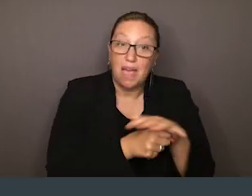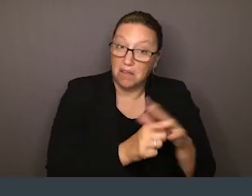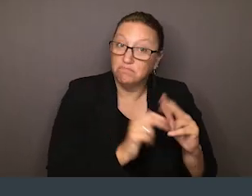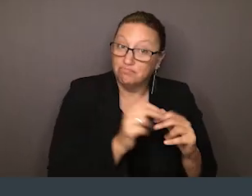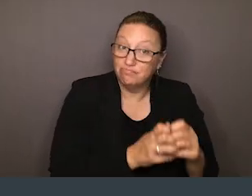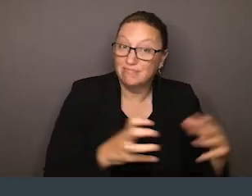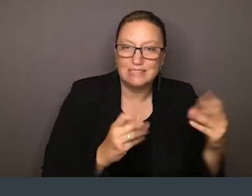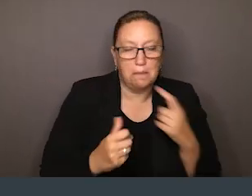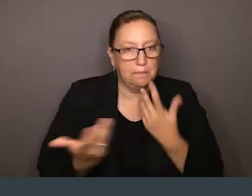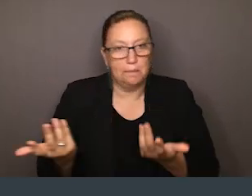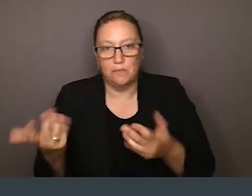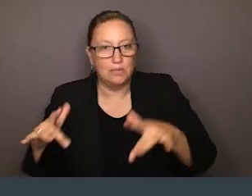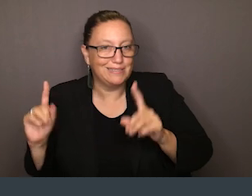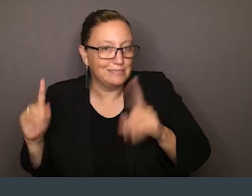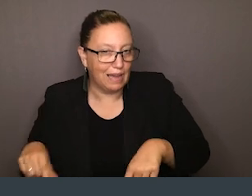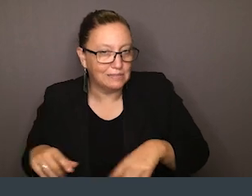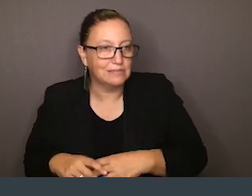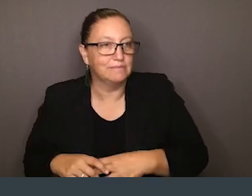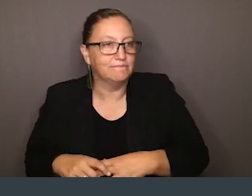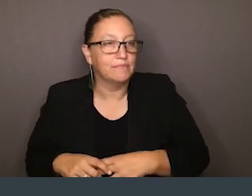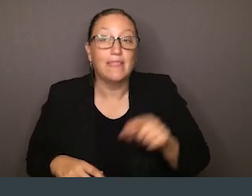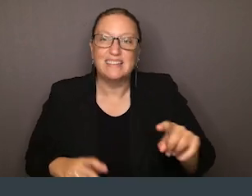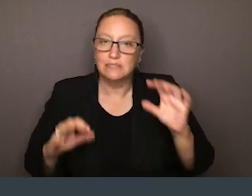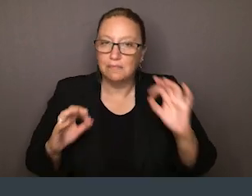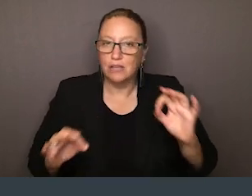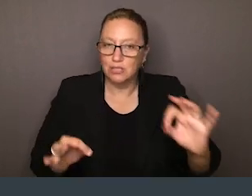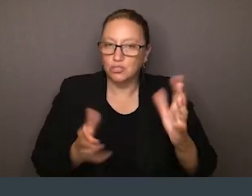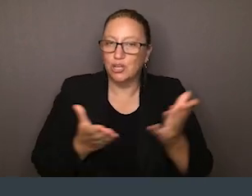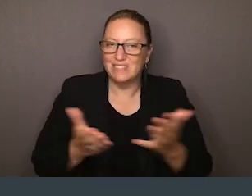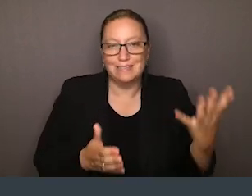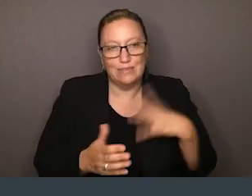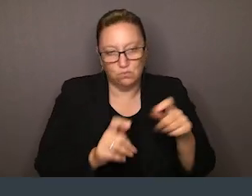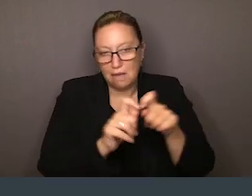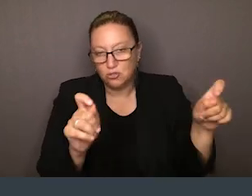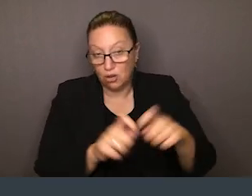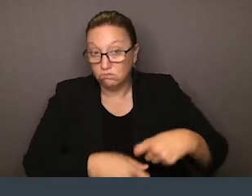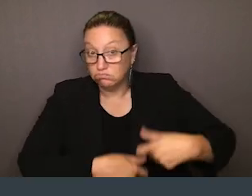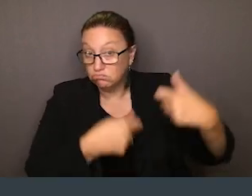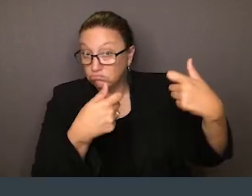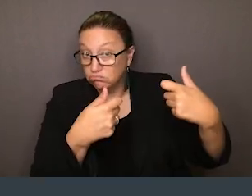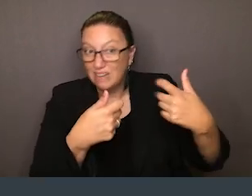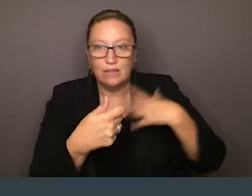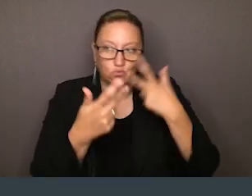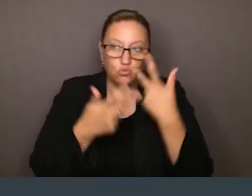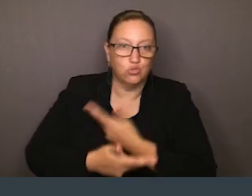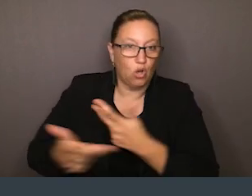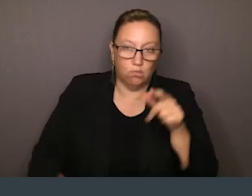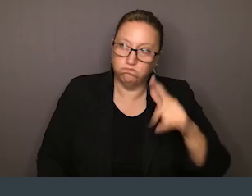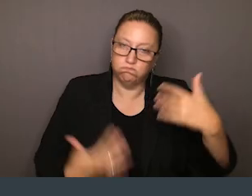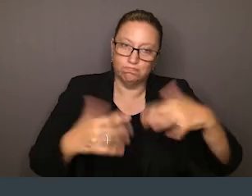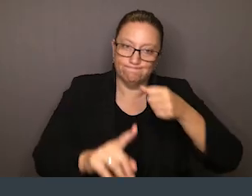it awaits development. We also need to measure the impact of those more specialised services well, so we can demonstrate their benefit